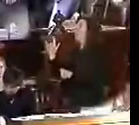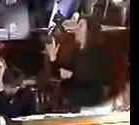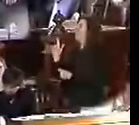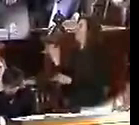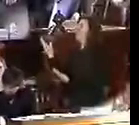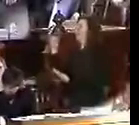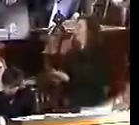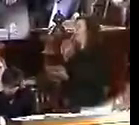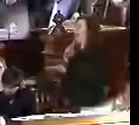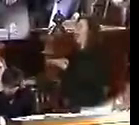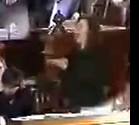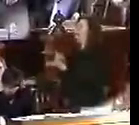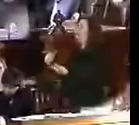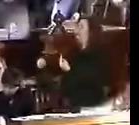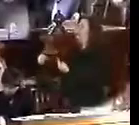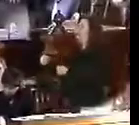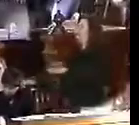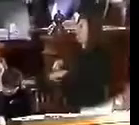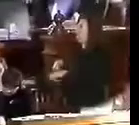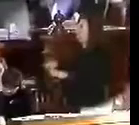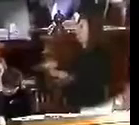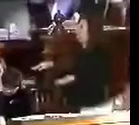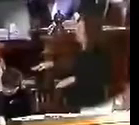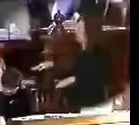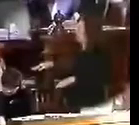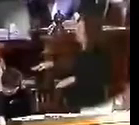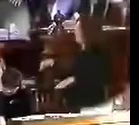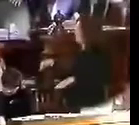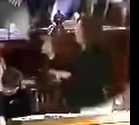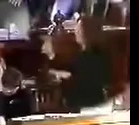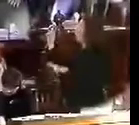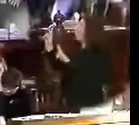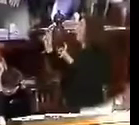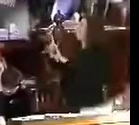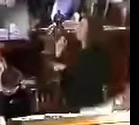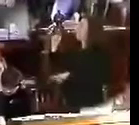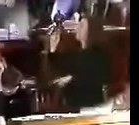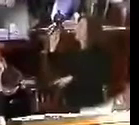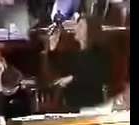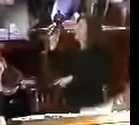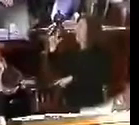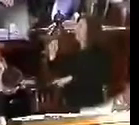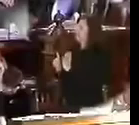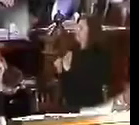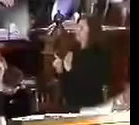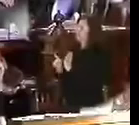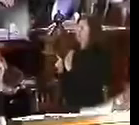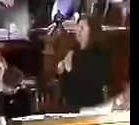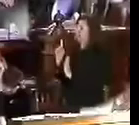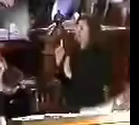honest debate on the floor. You know, I have a quote here from the Temple Telegram